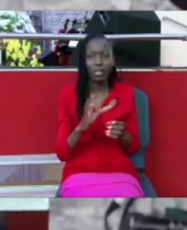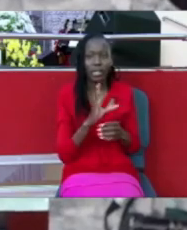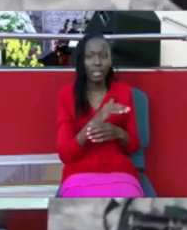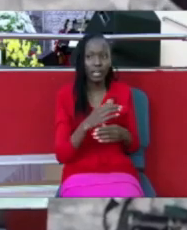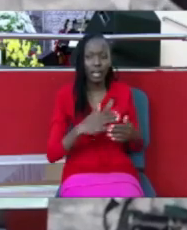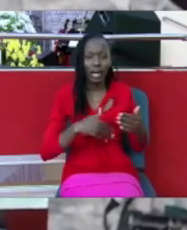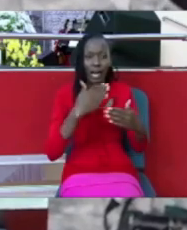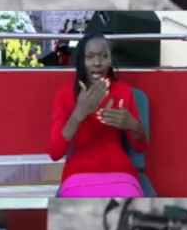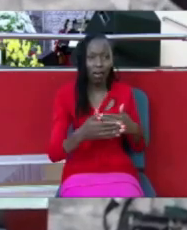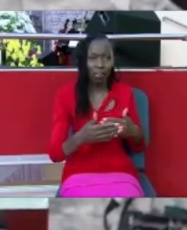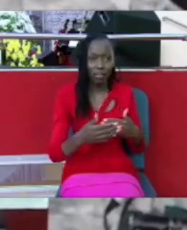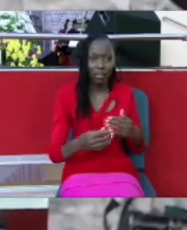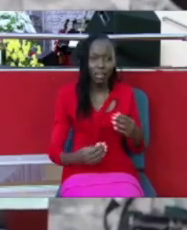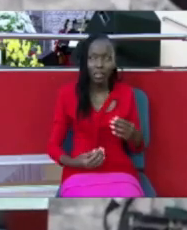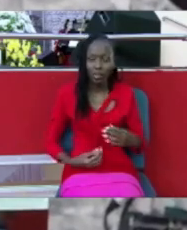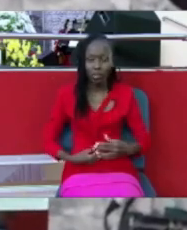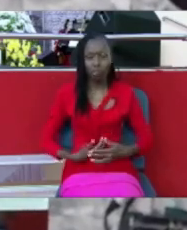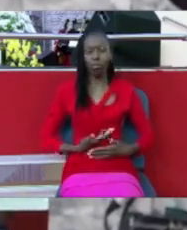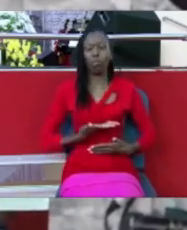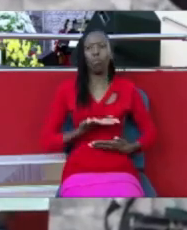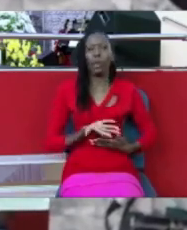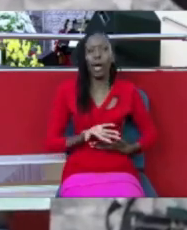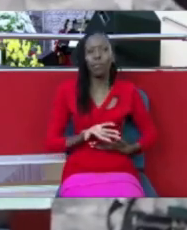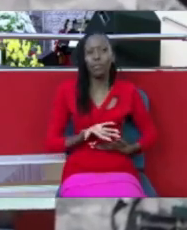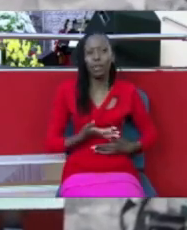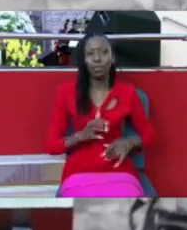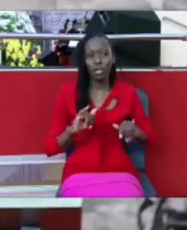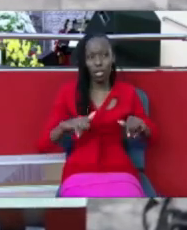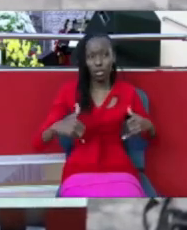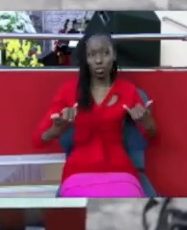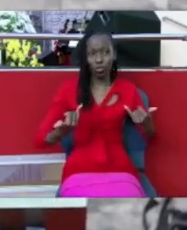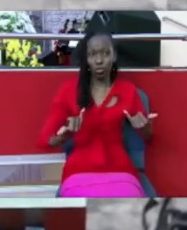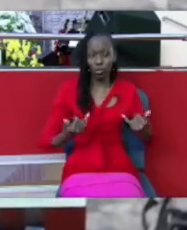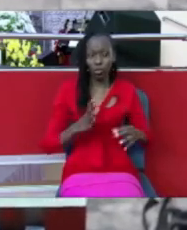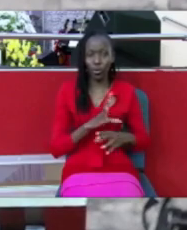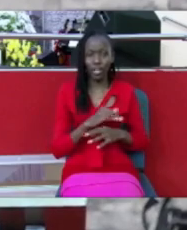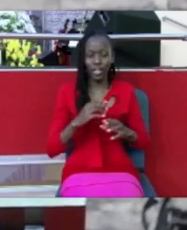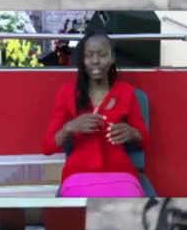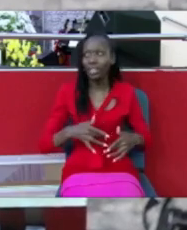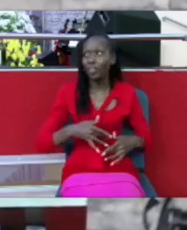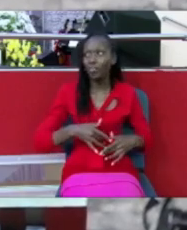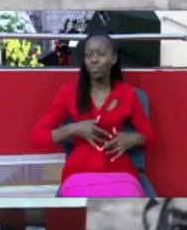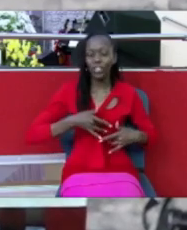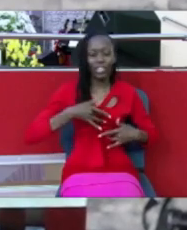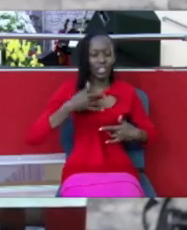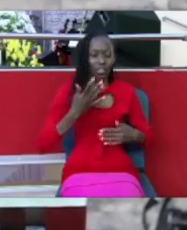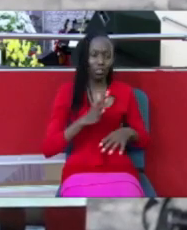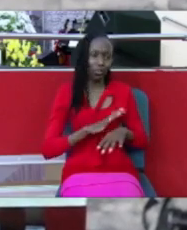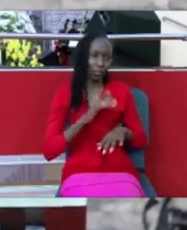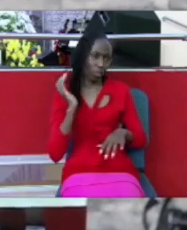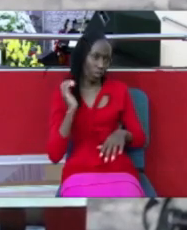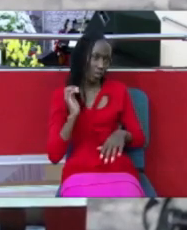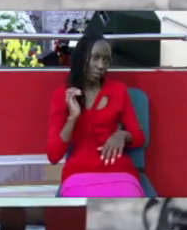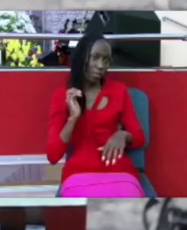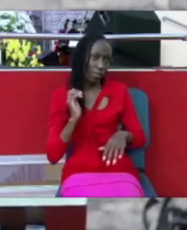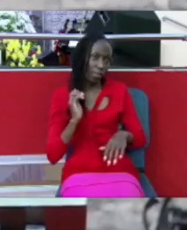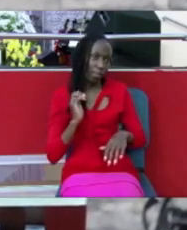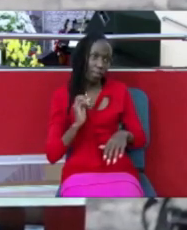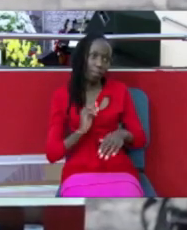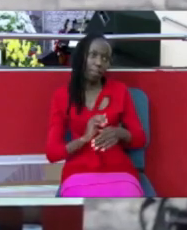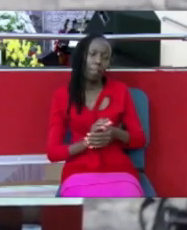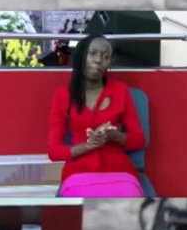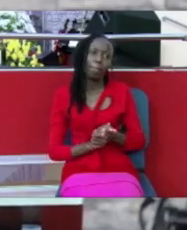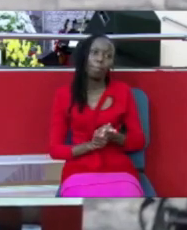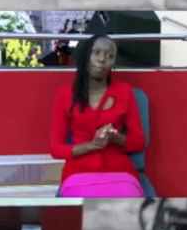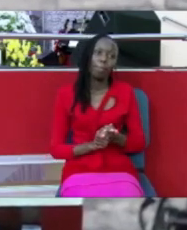cum burps up it back with a new and a renewed flavor. Aha, pale baadaye kile chakula kinarudi